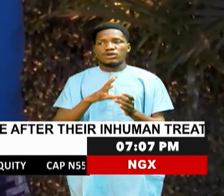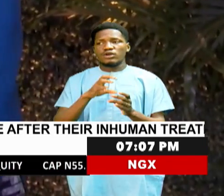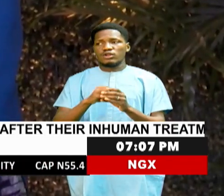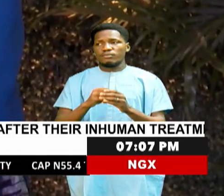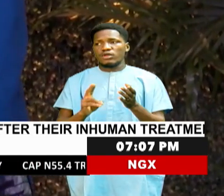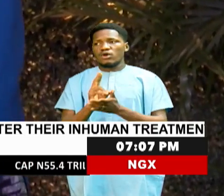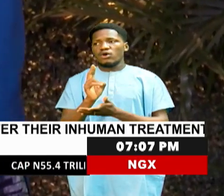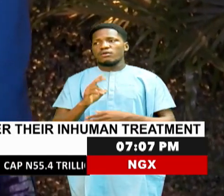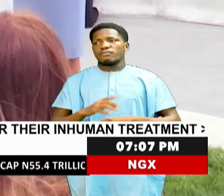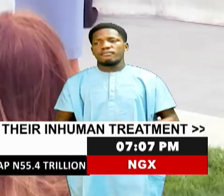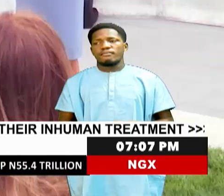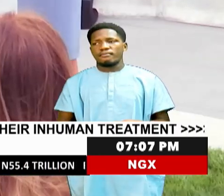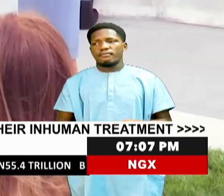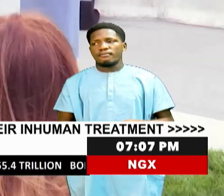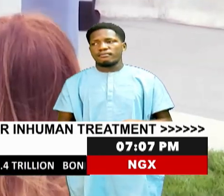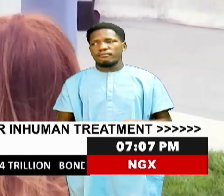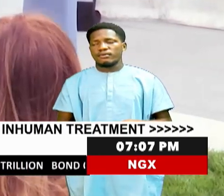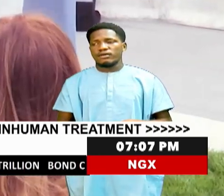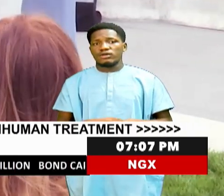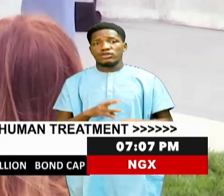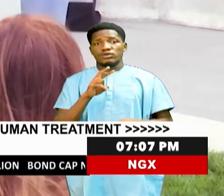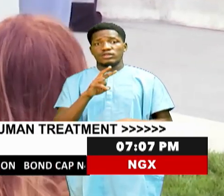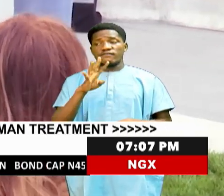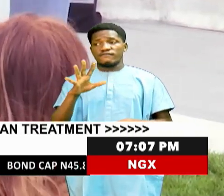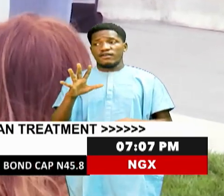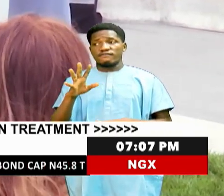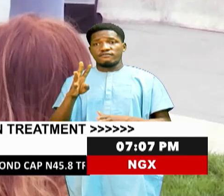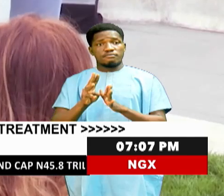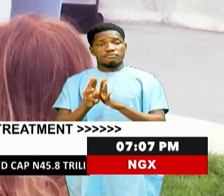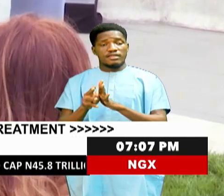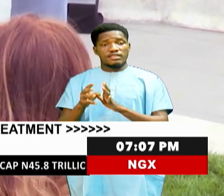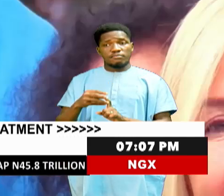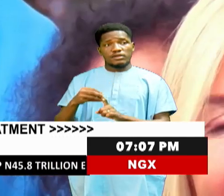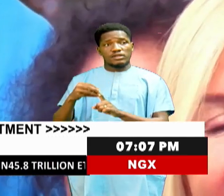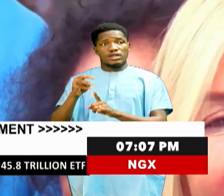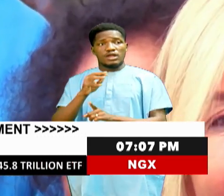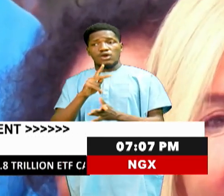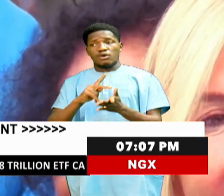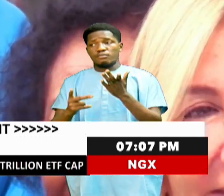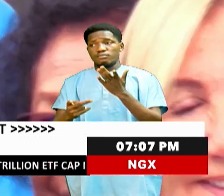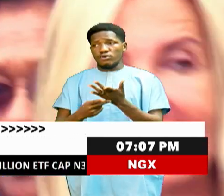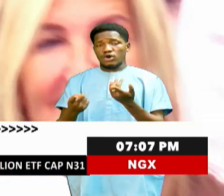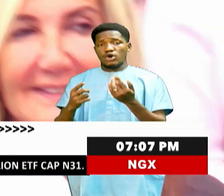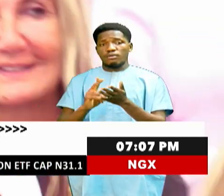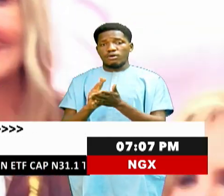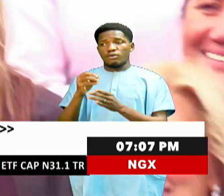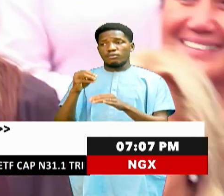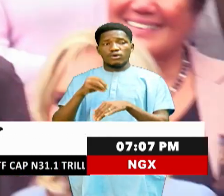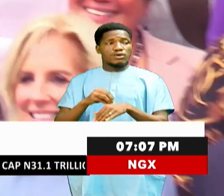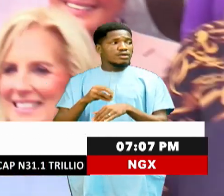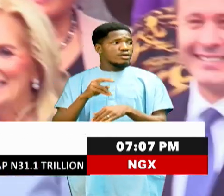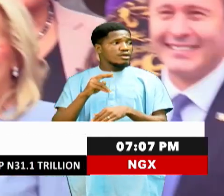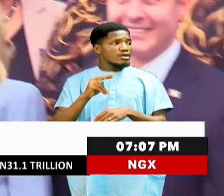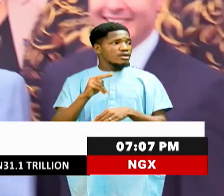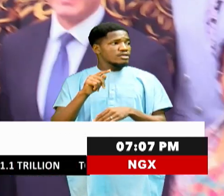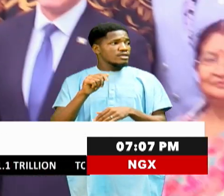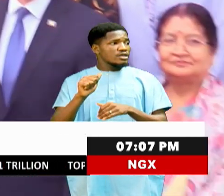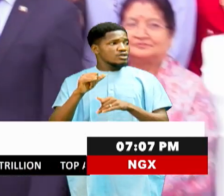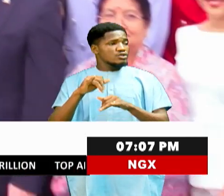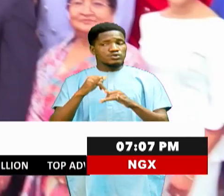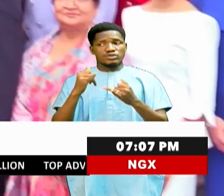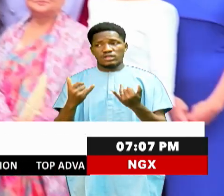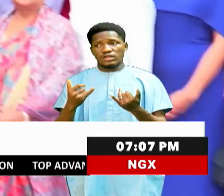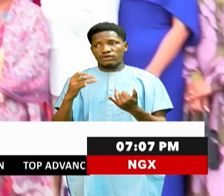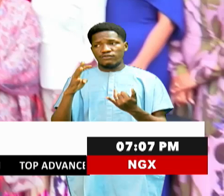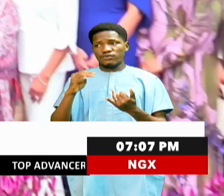Odyssey of Asowa, a 25-minute special program on this mission, comes up on the network service of the NTA today,